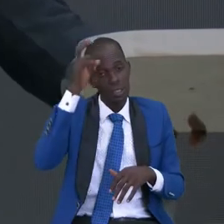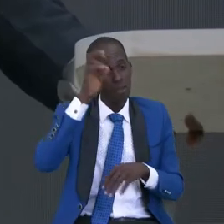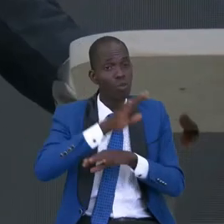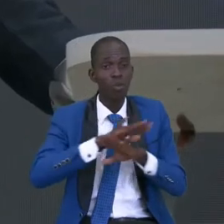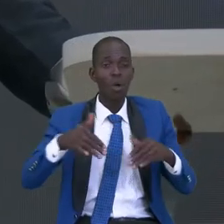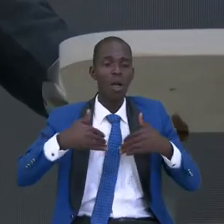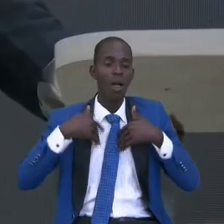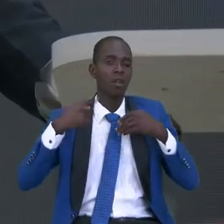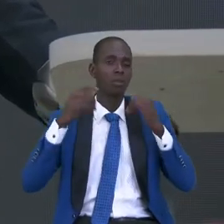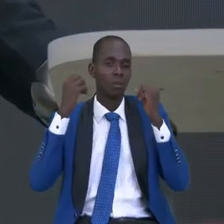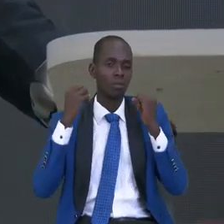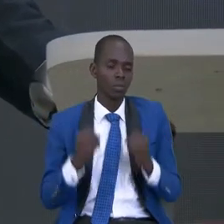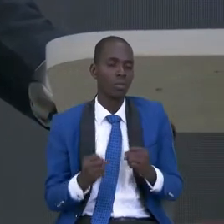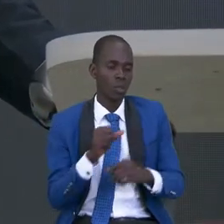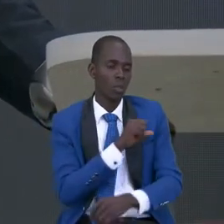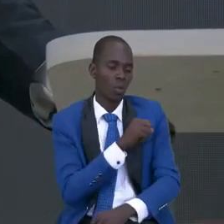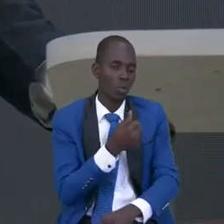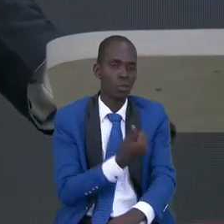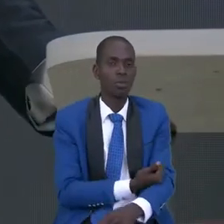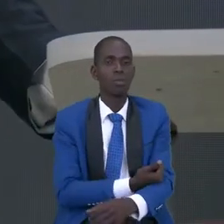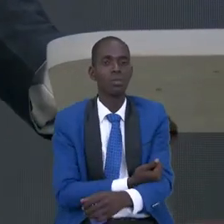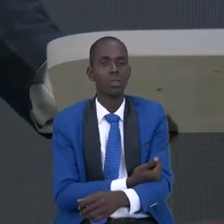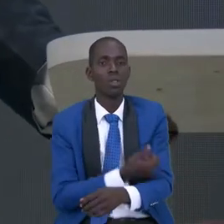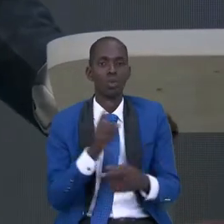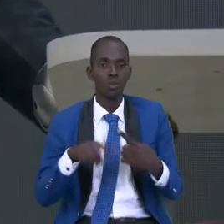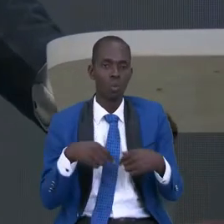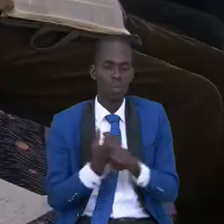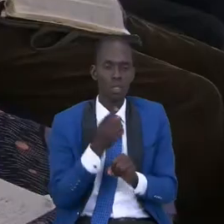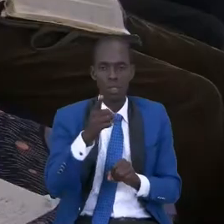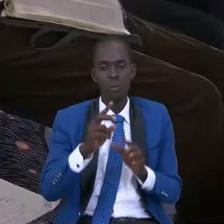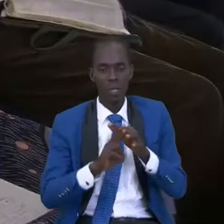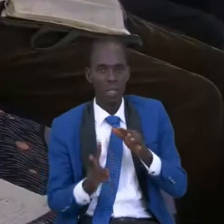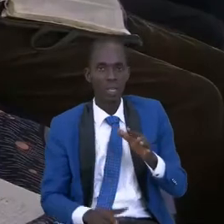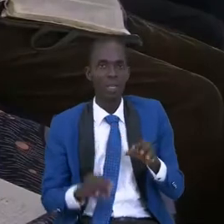have the authority, the power to make you sink.